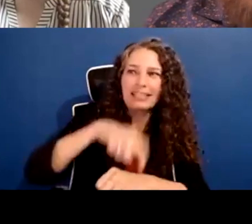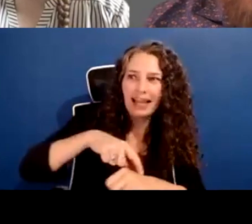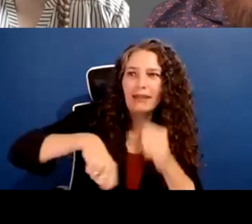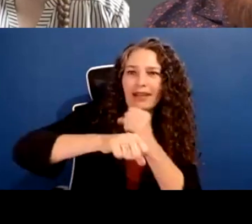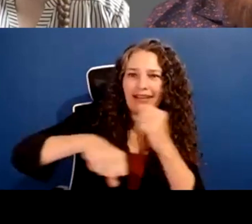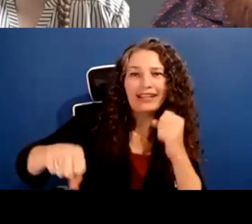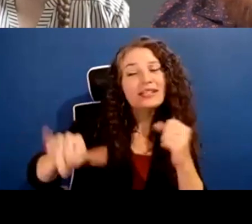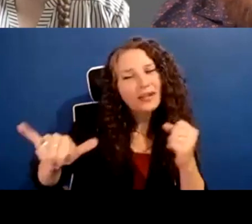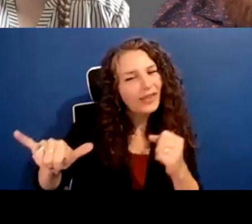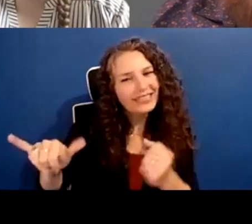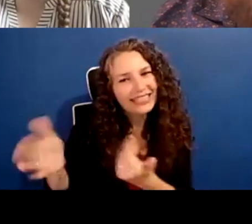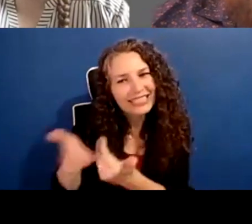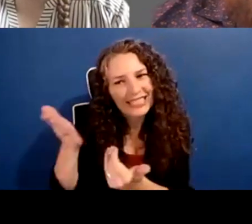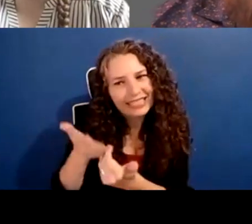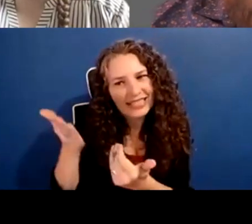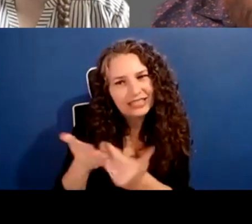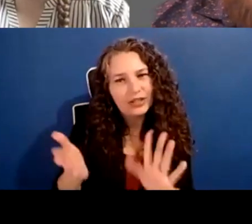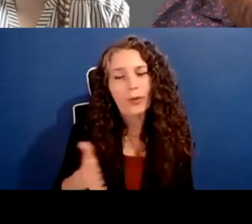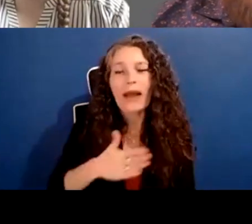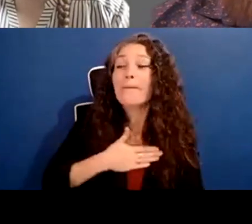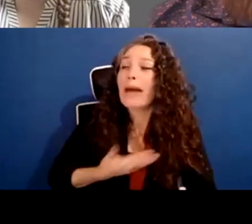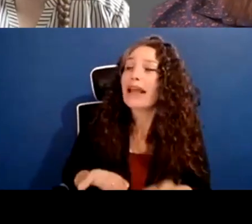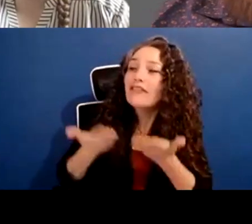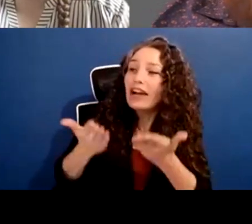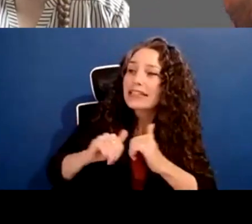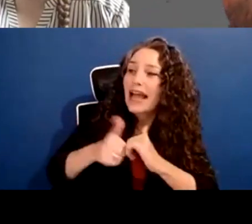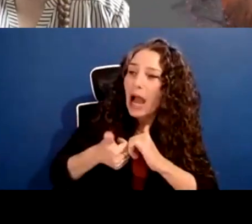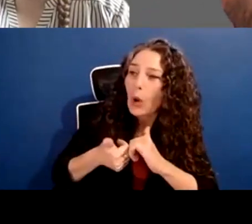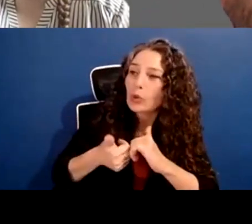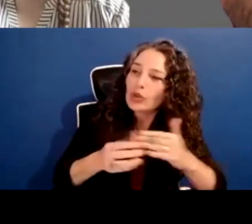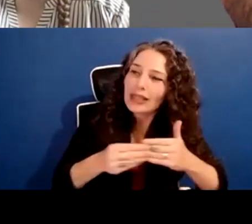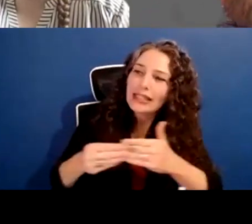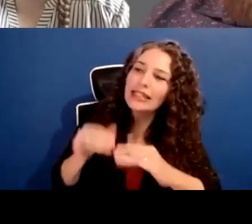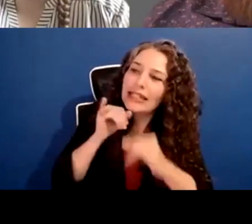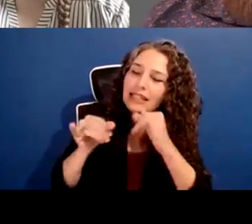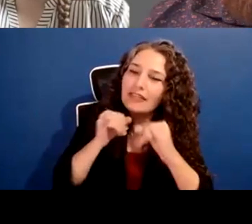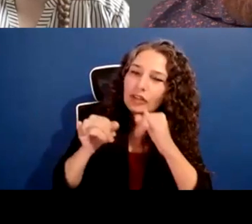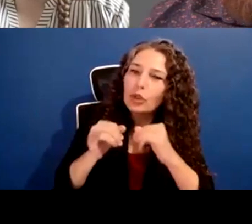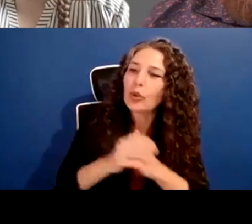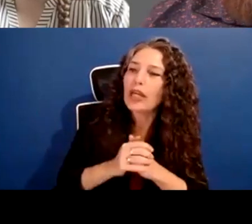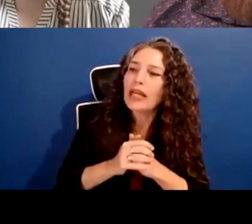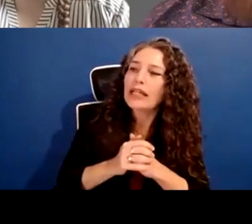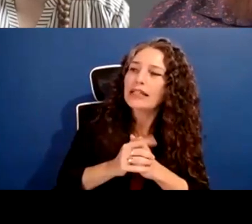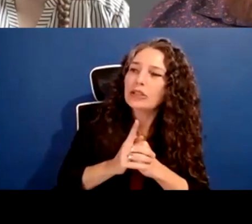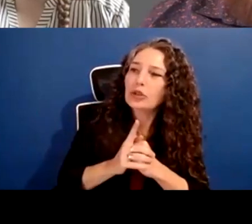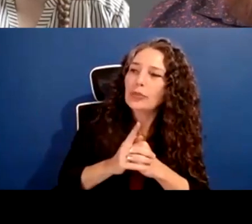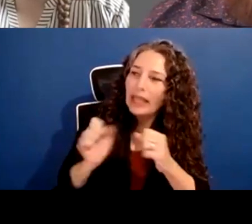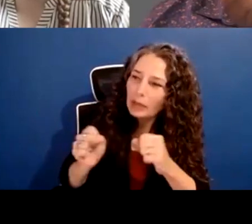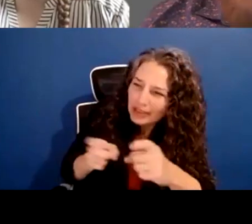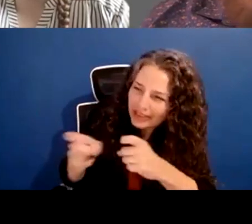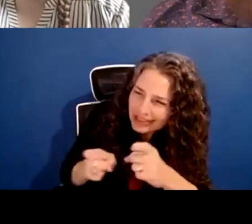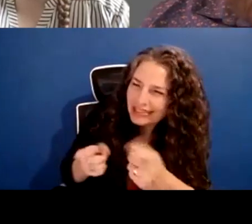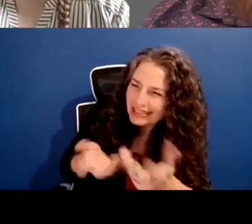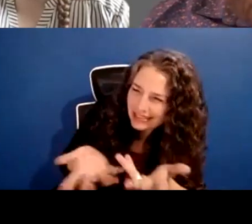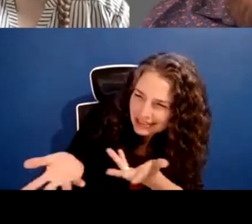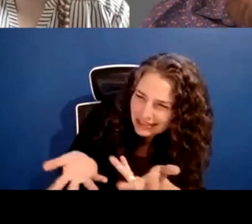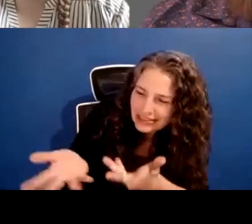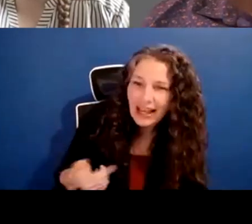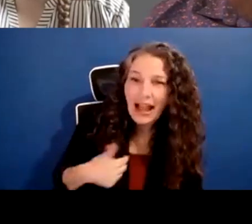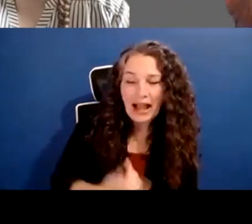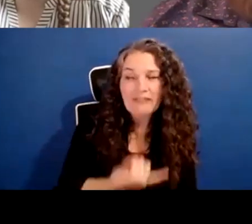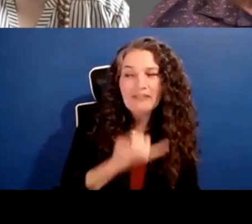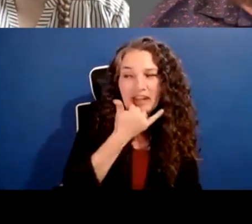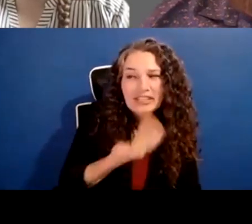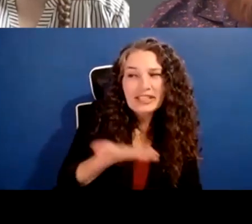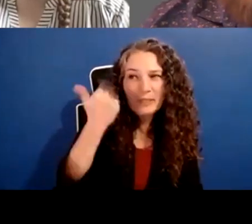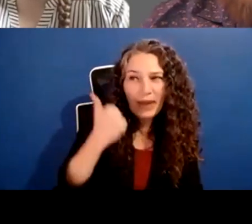advice for how to conduct an interview, and the ways that I have failed. And so you can learn from them so you do not have to fail yourself.